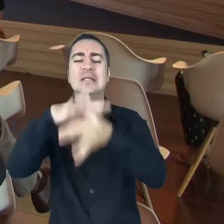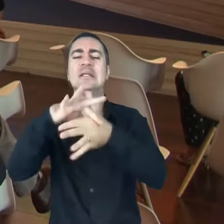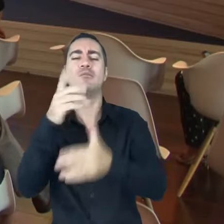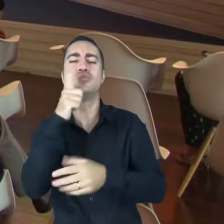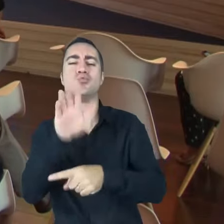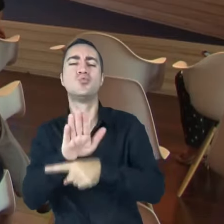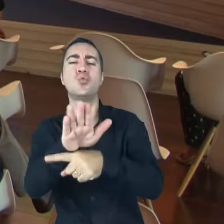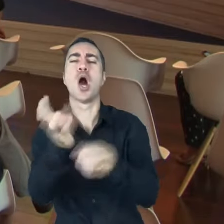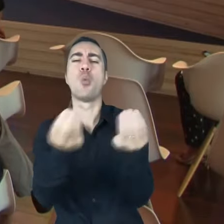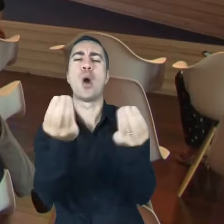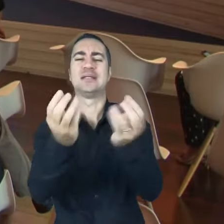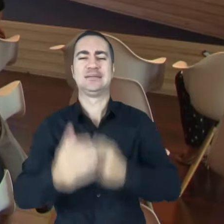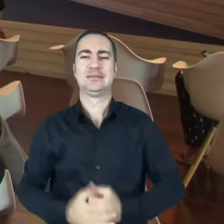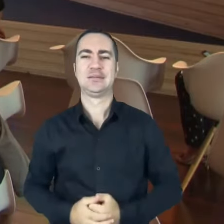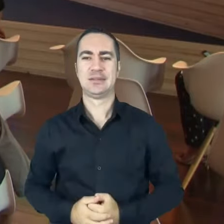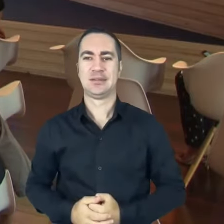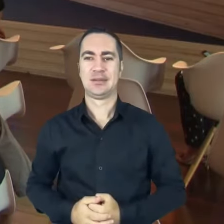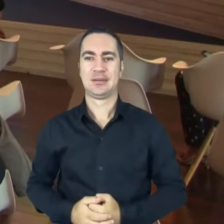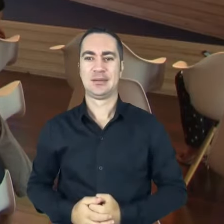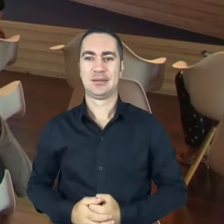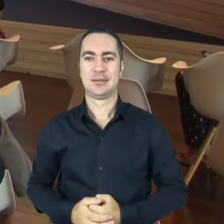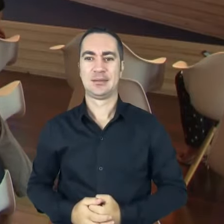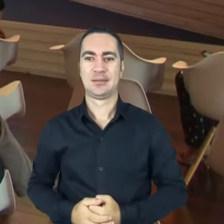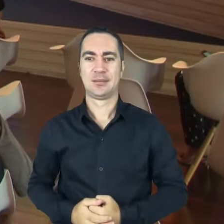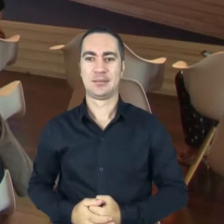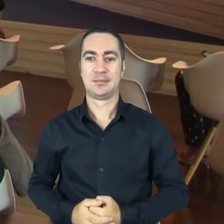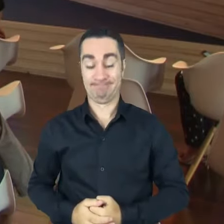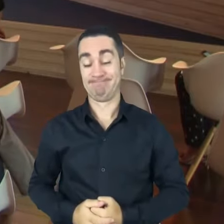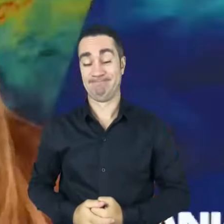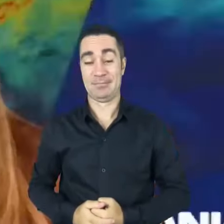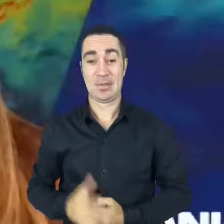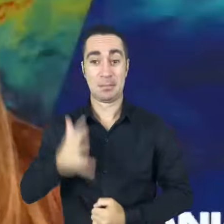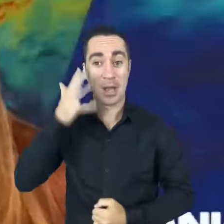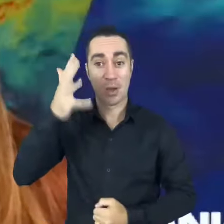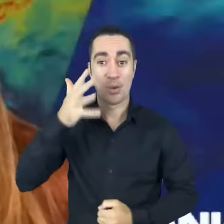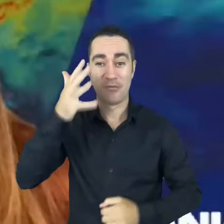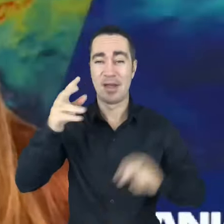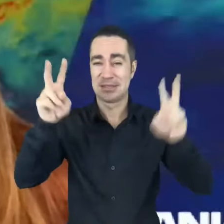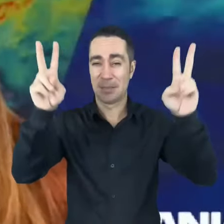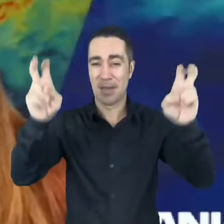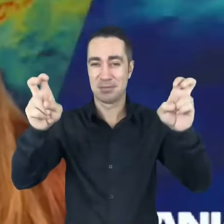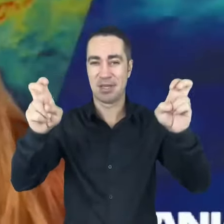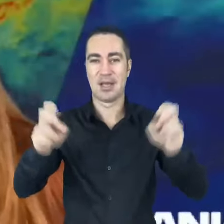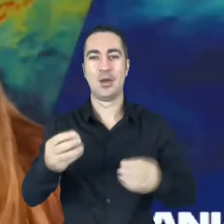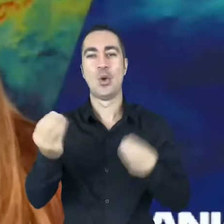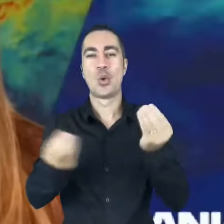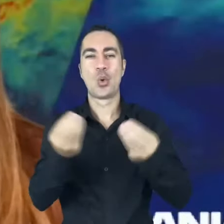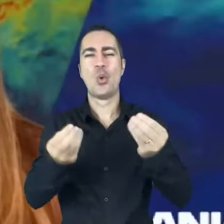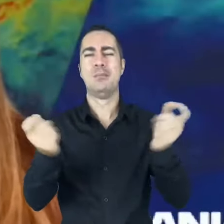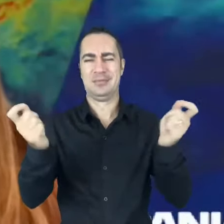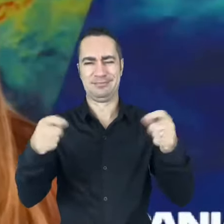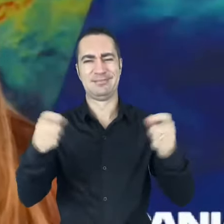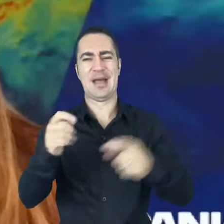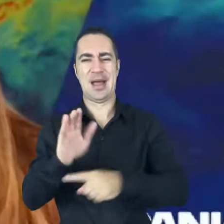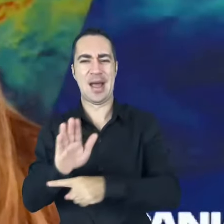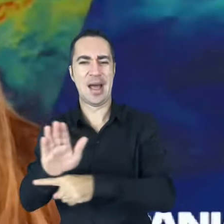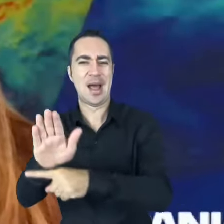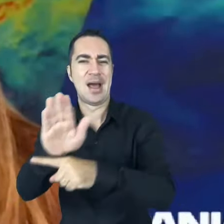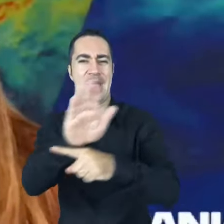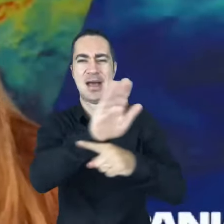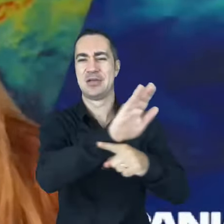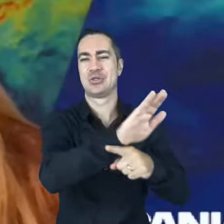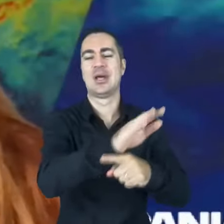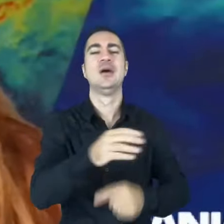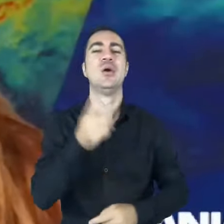Great. So, well, you talked about Sweden ranking high on many rankings, and that, of course, is true whether you